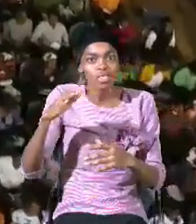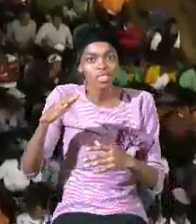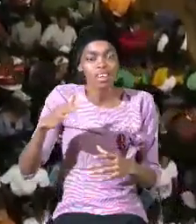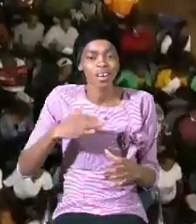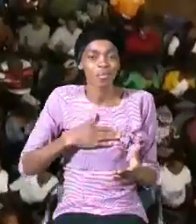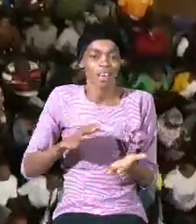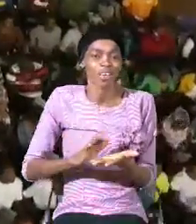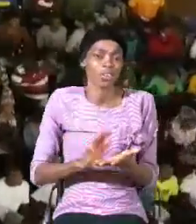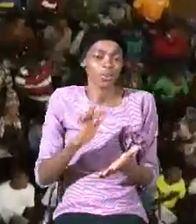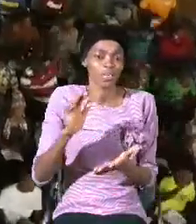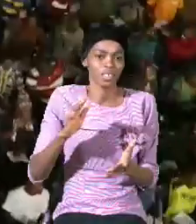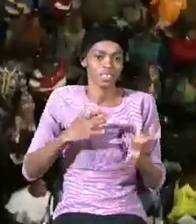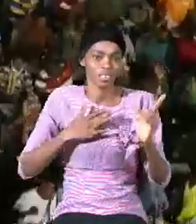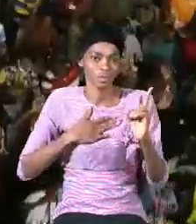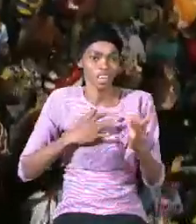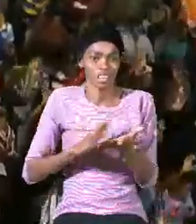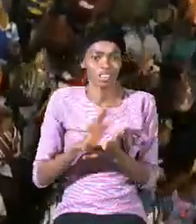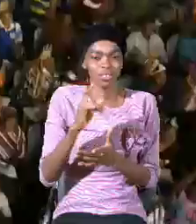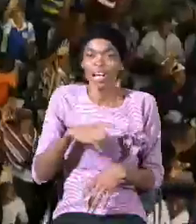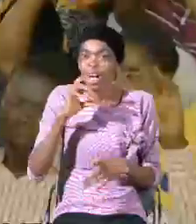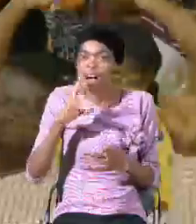you? Amen. Amen.